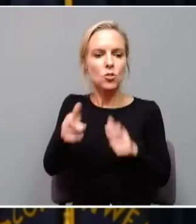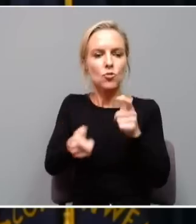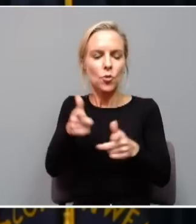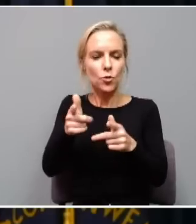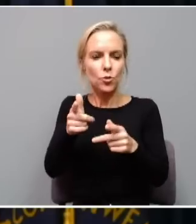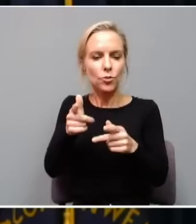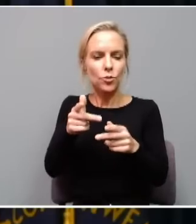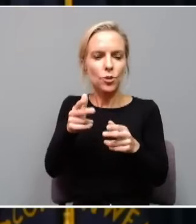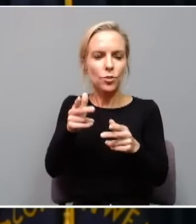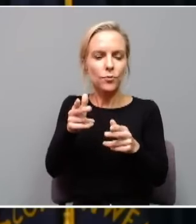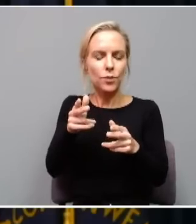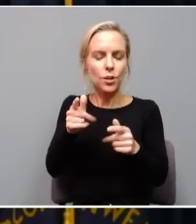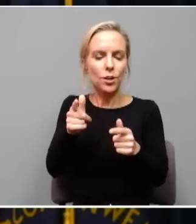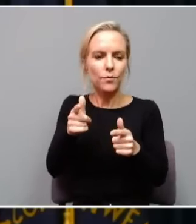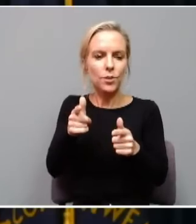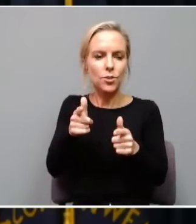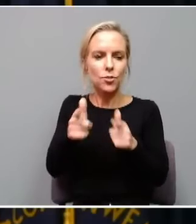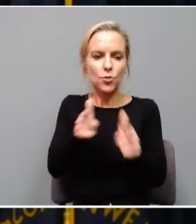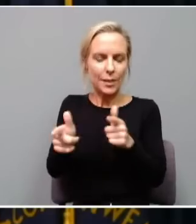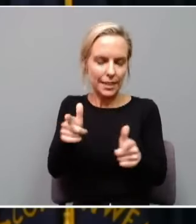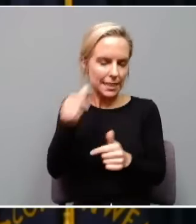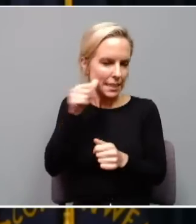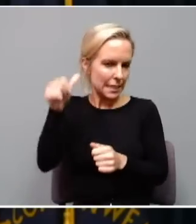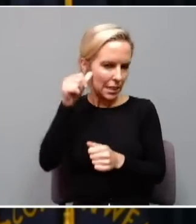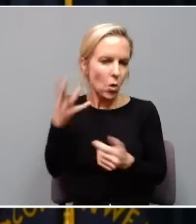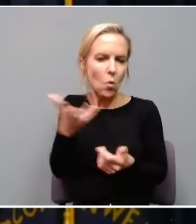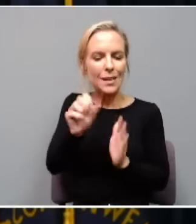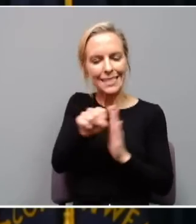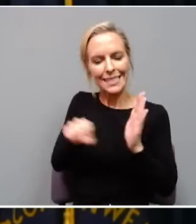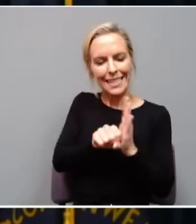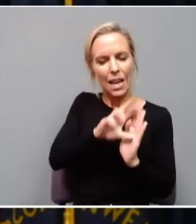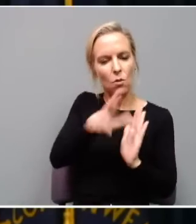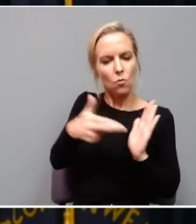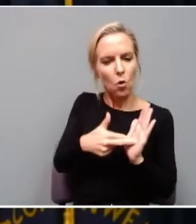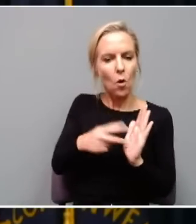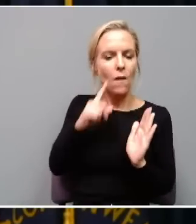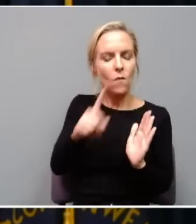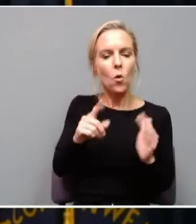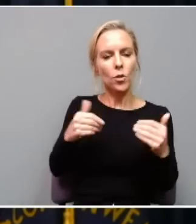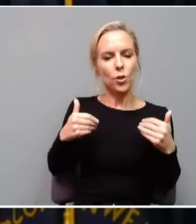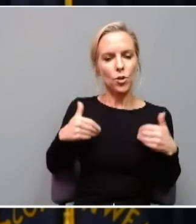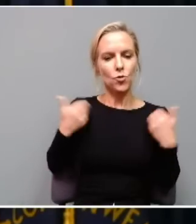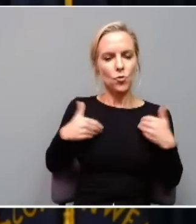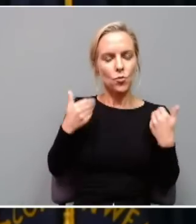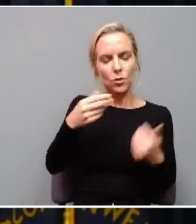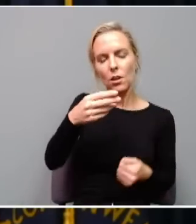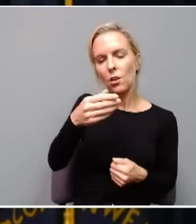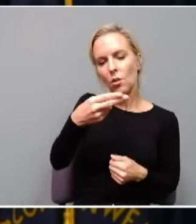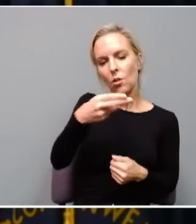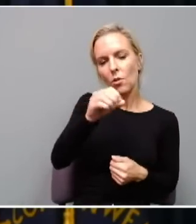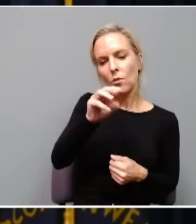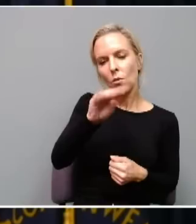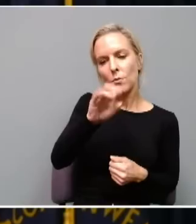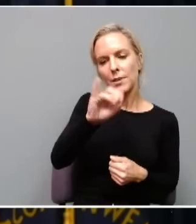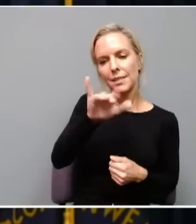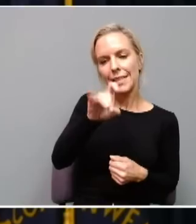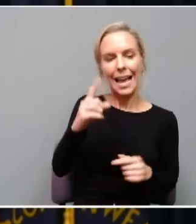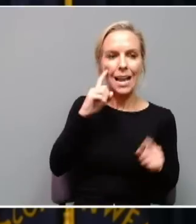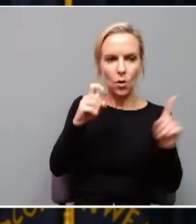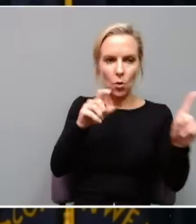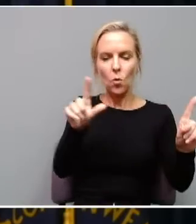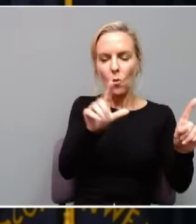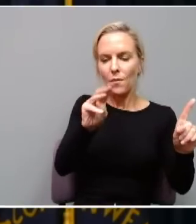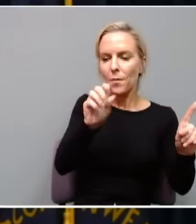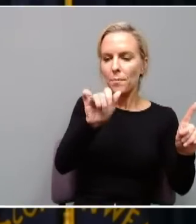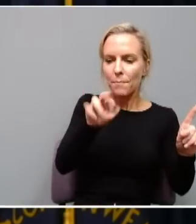What's the state's role in this ongoing crisis of youth homicides? I know our mayor and police chief have said that